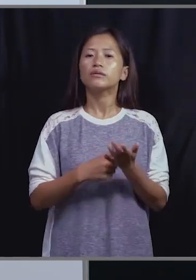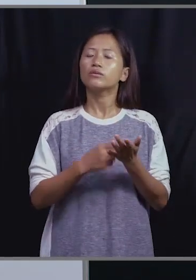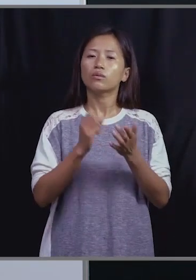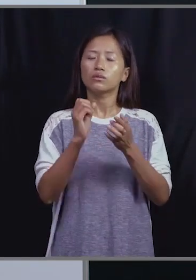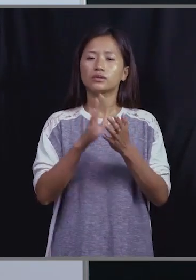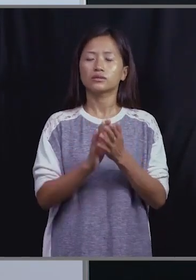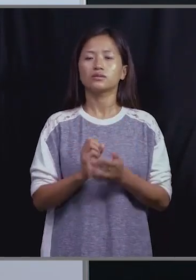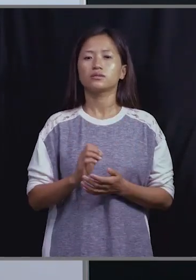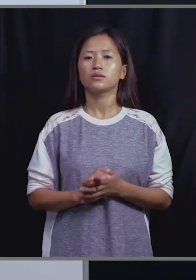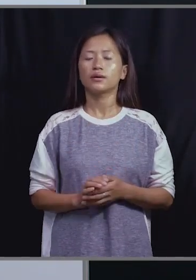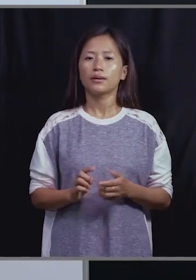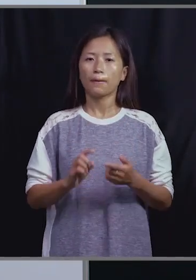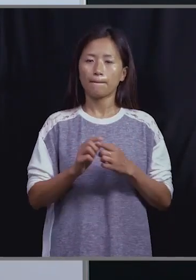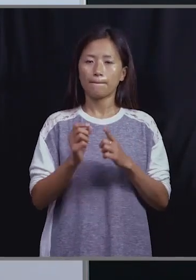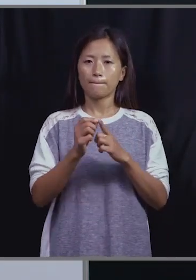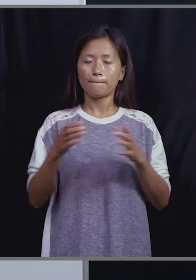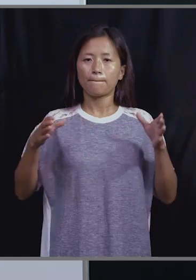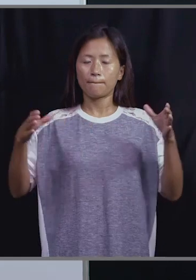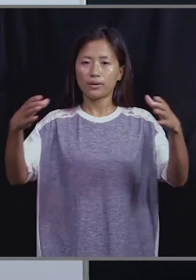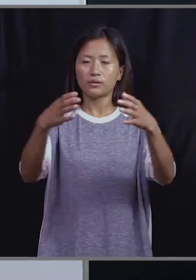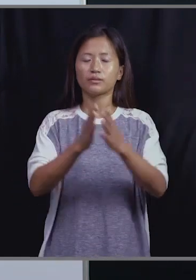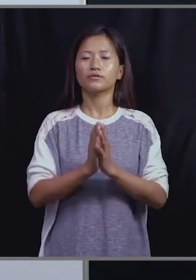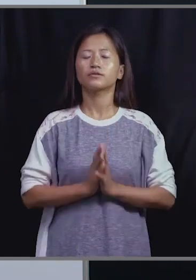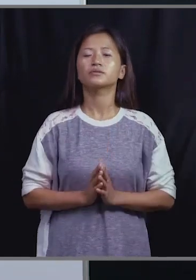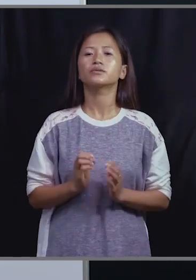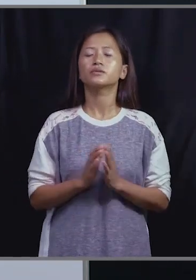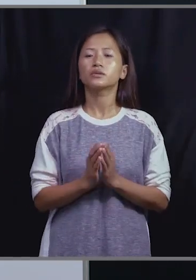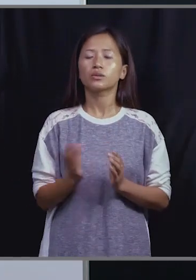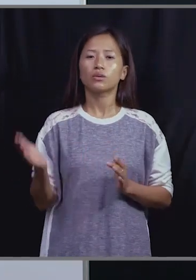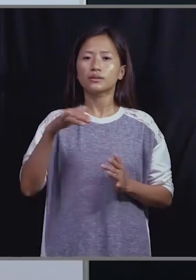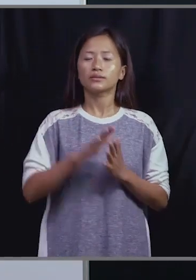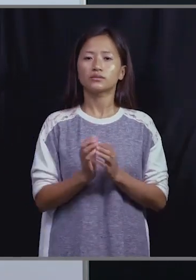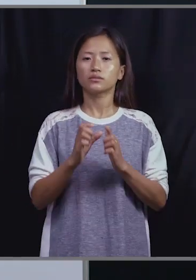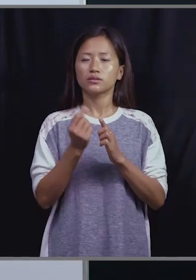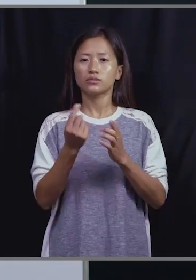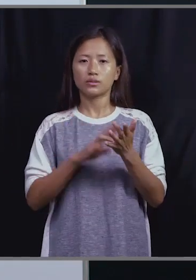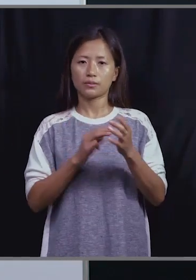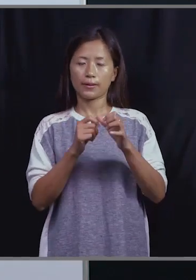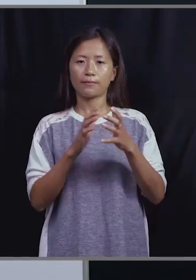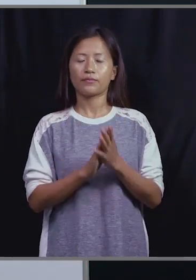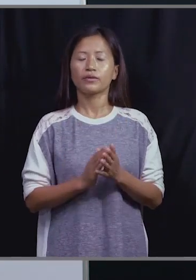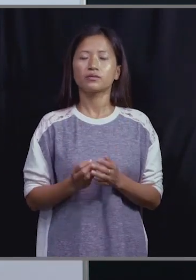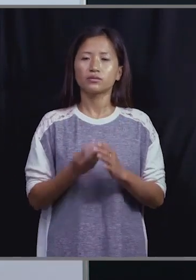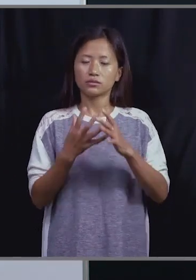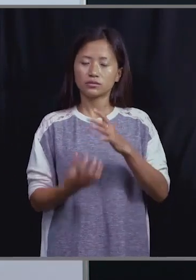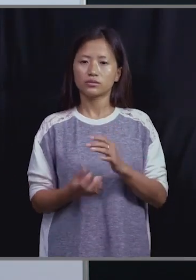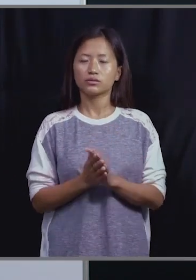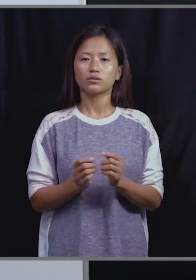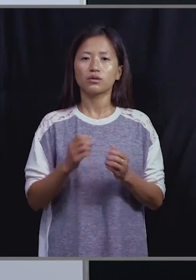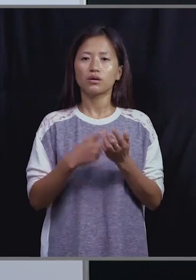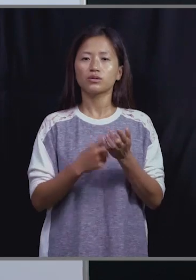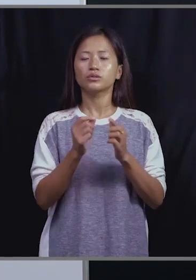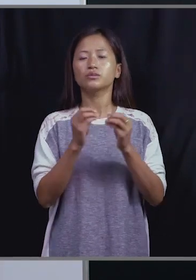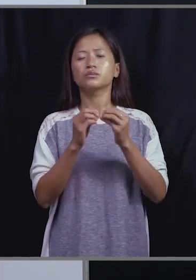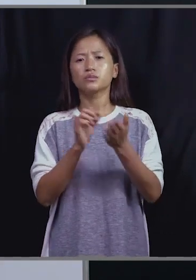dictator, the parliament of the Soviet Union, that is called Duma, okay, she was reduced to a mere rubber stamp. Why?